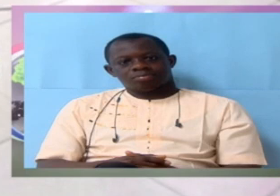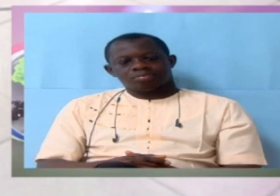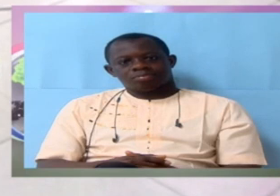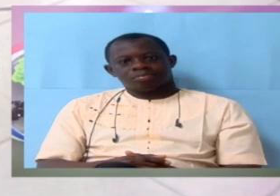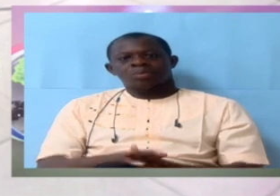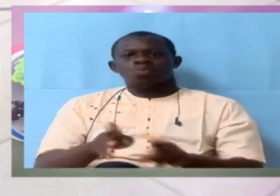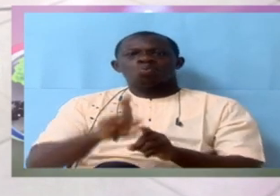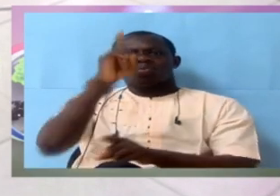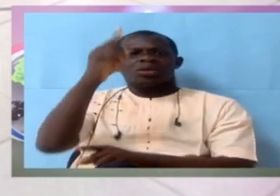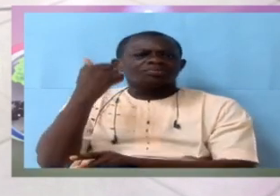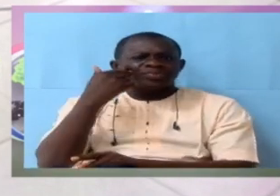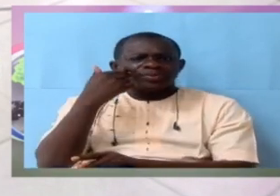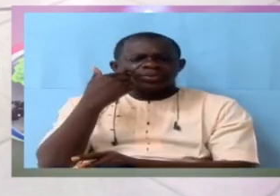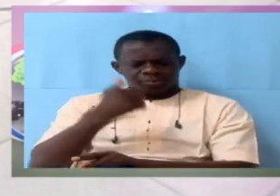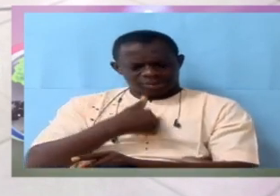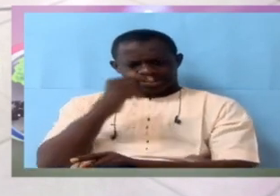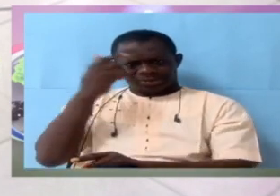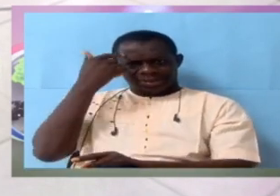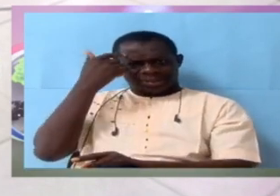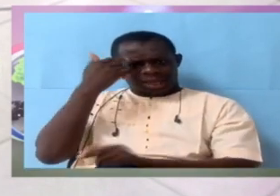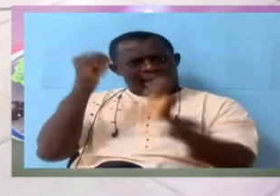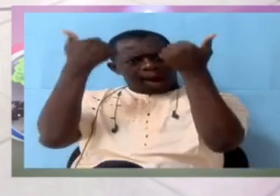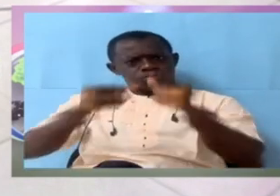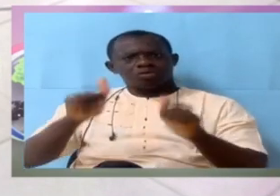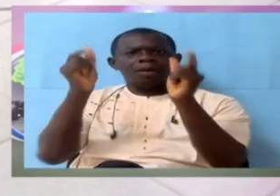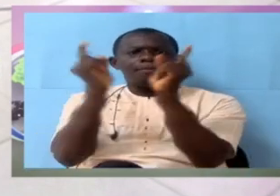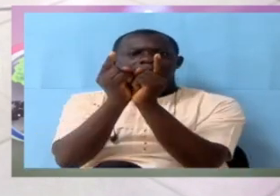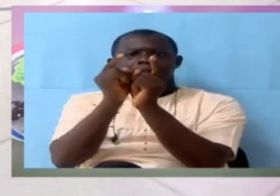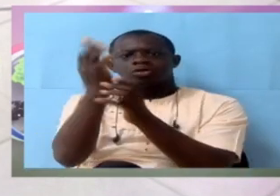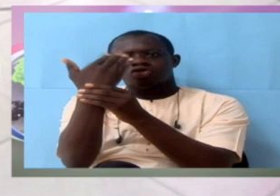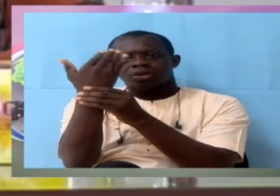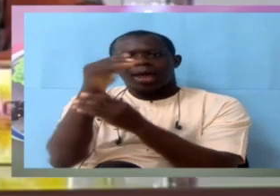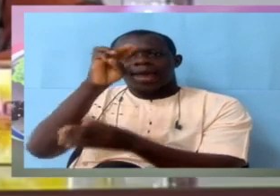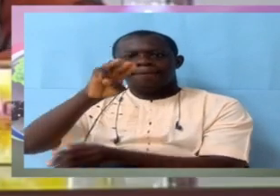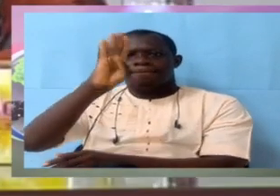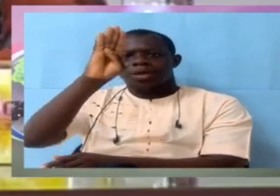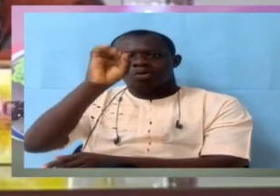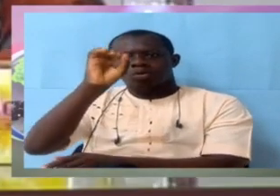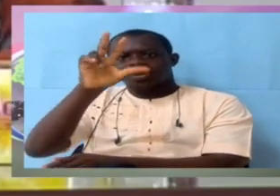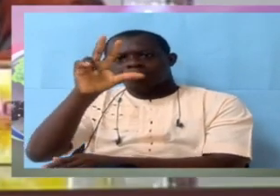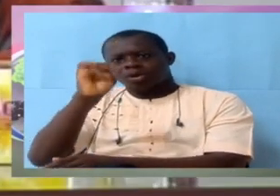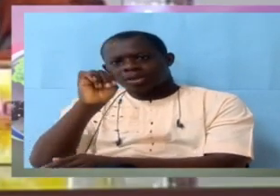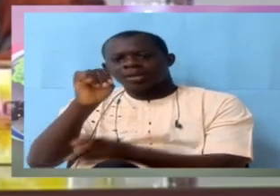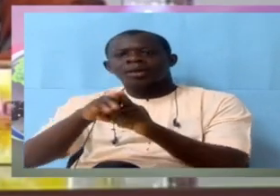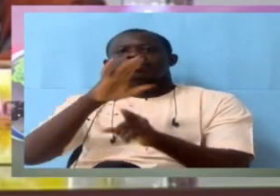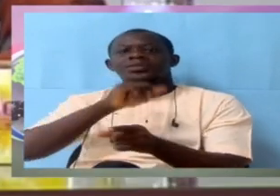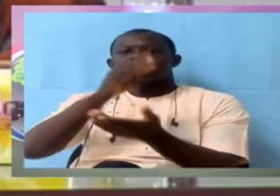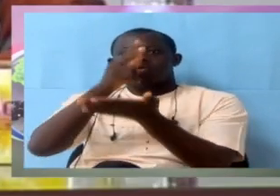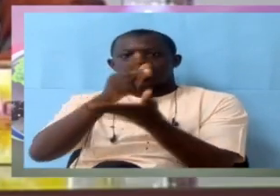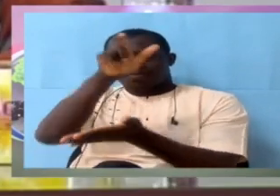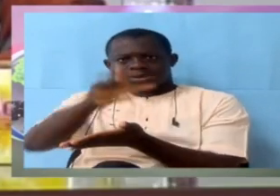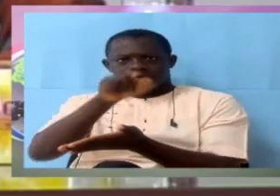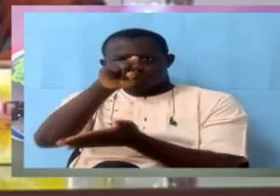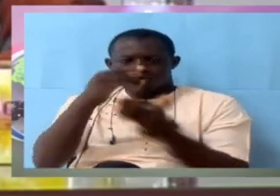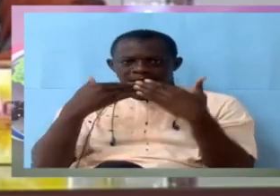So one day, I happened to meet with Dr. Mbow at the hospital there. Mr. Witness, you've told the commission that